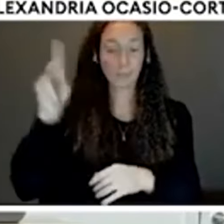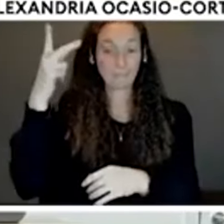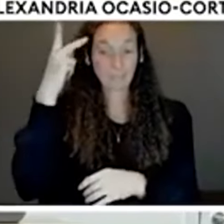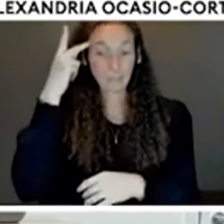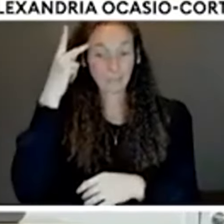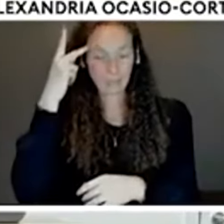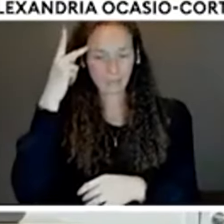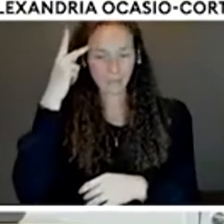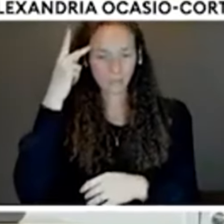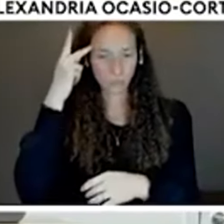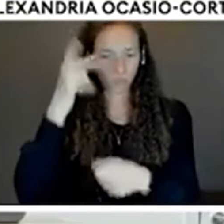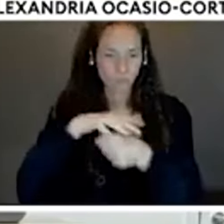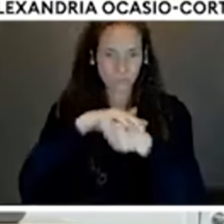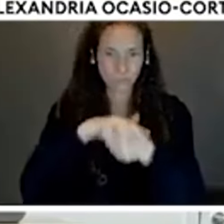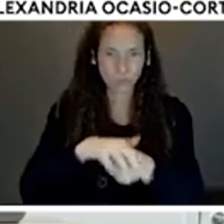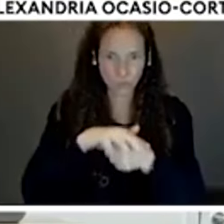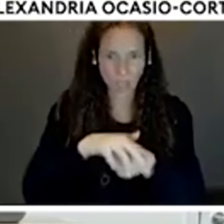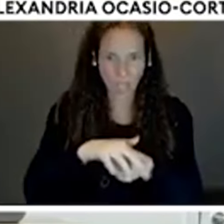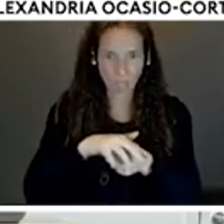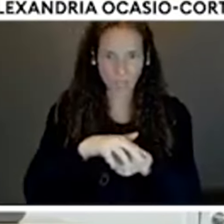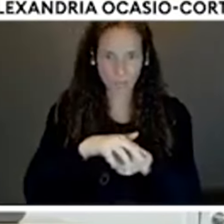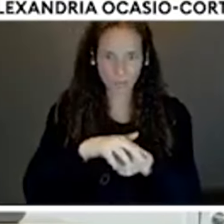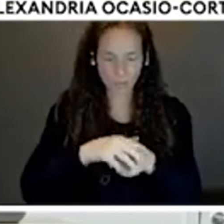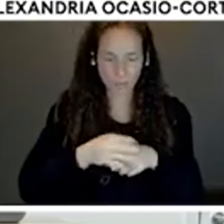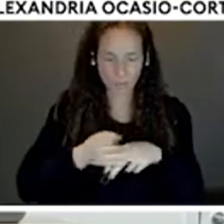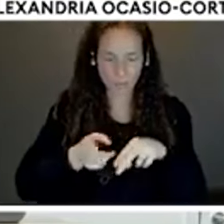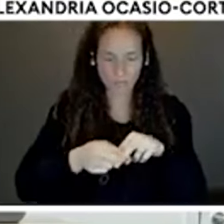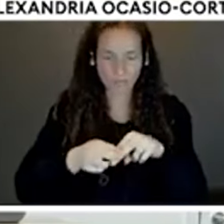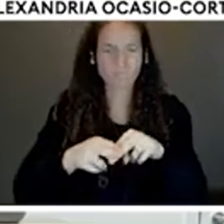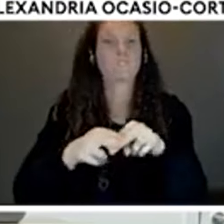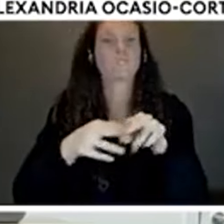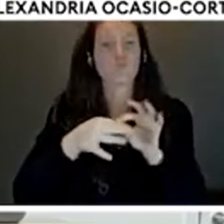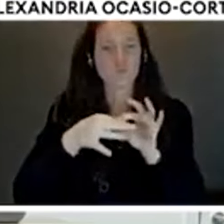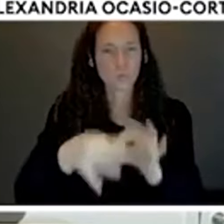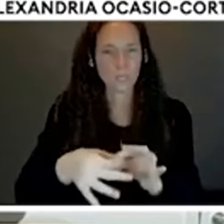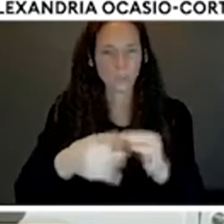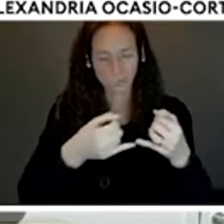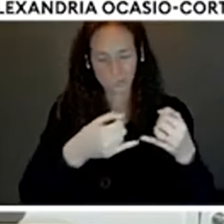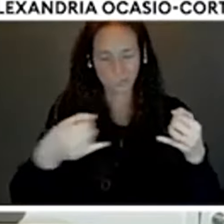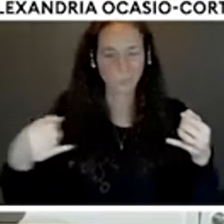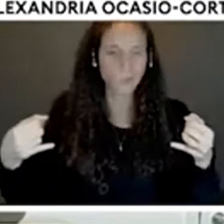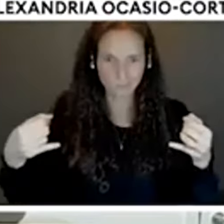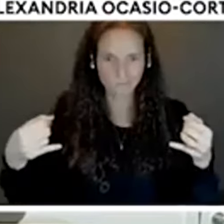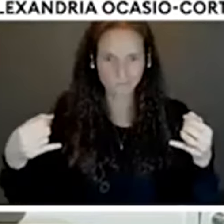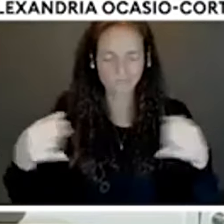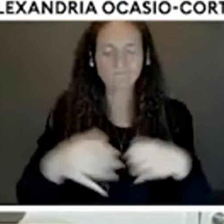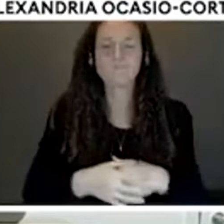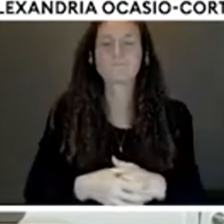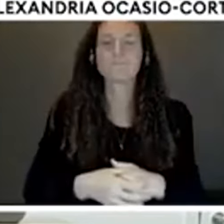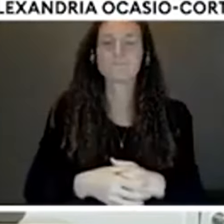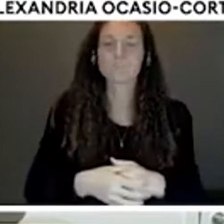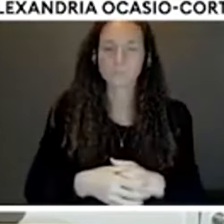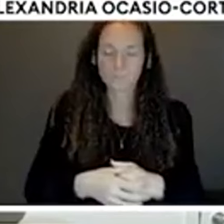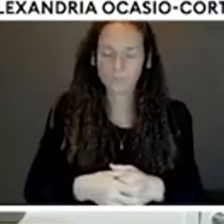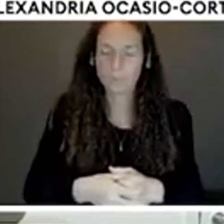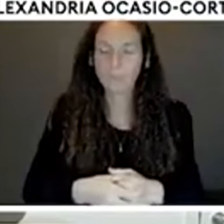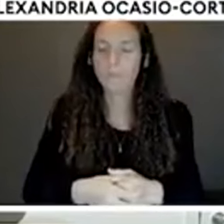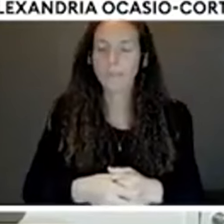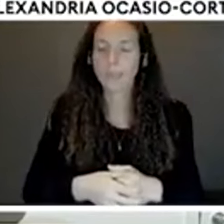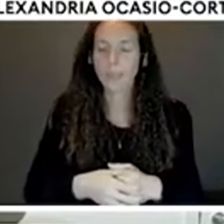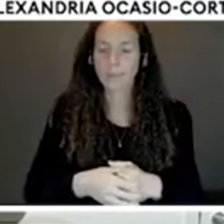around the border. And I want to explain how that translates into policy that